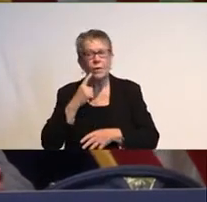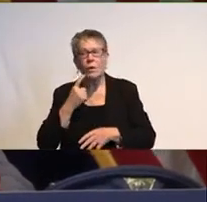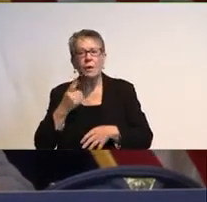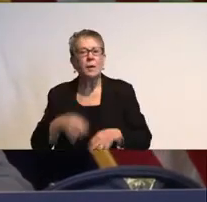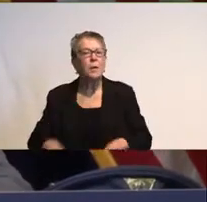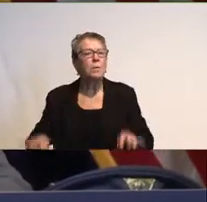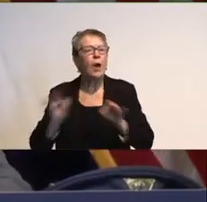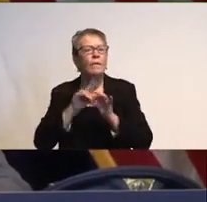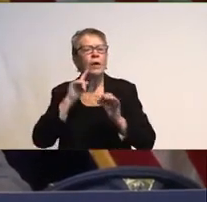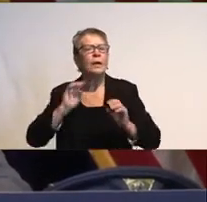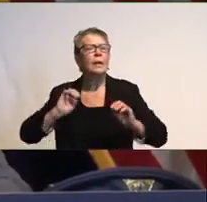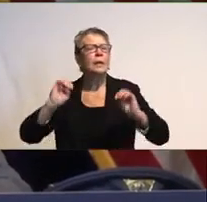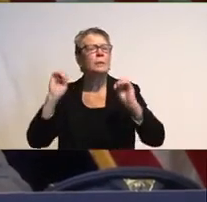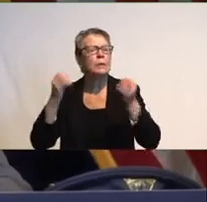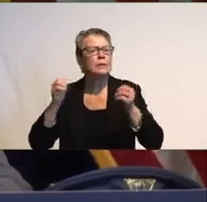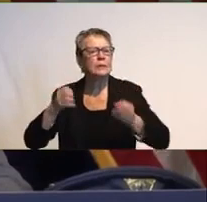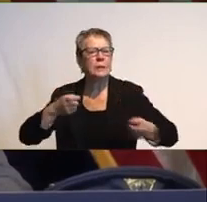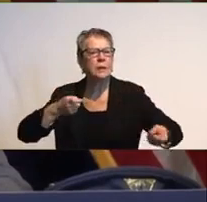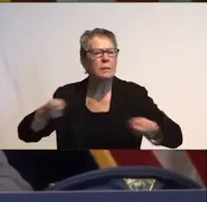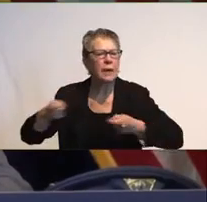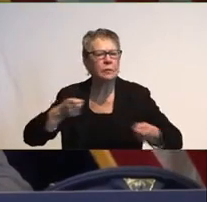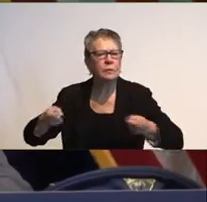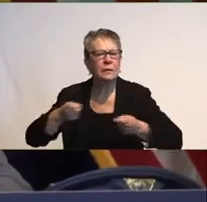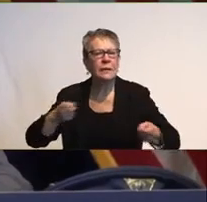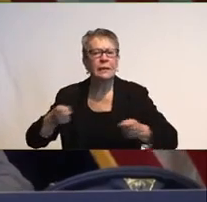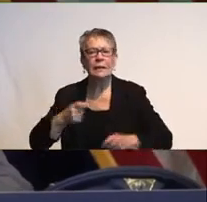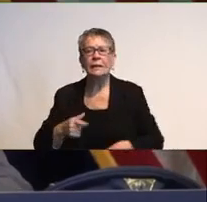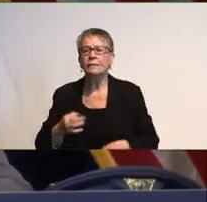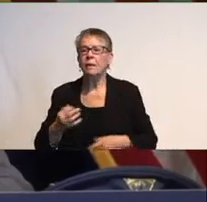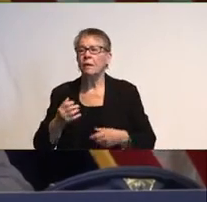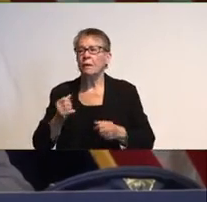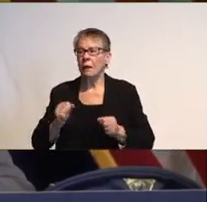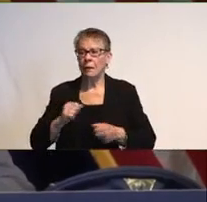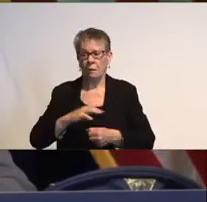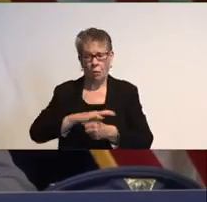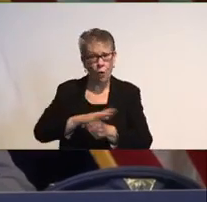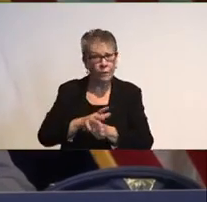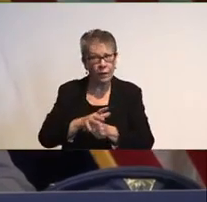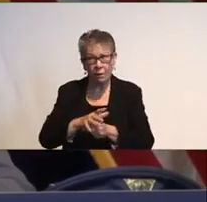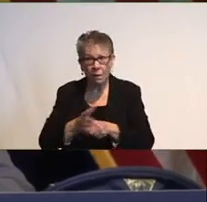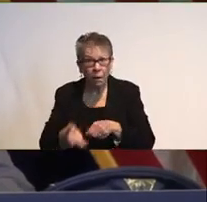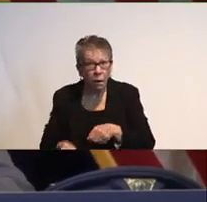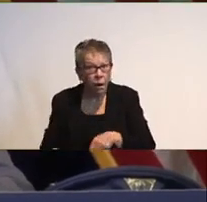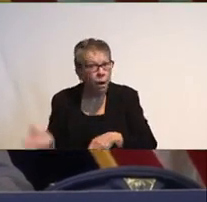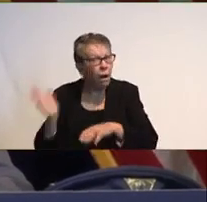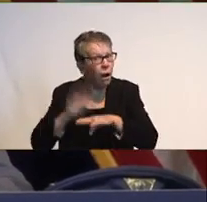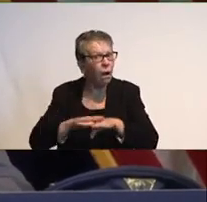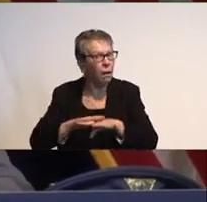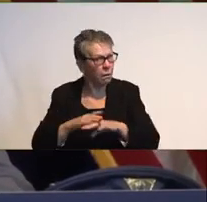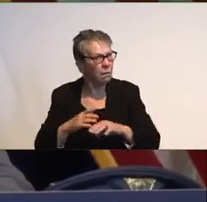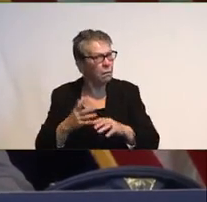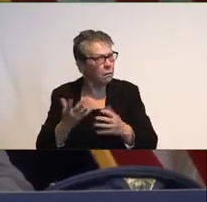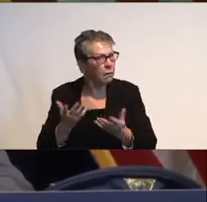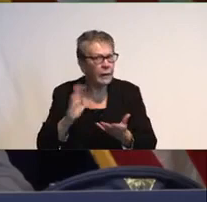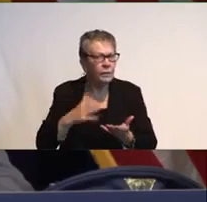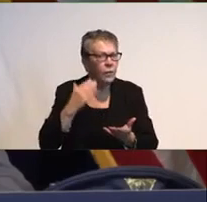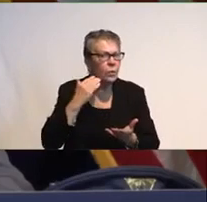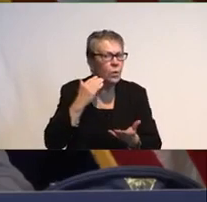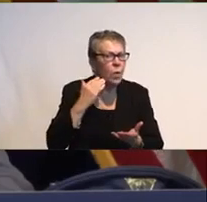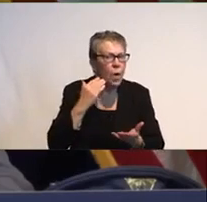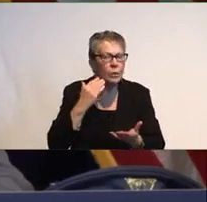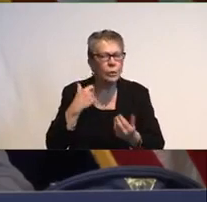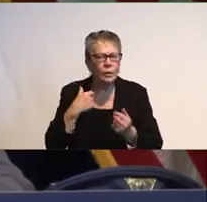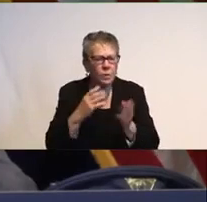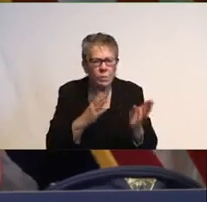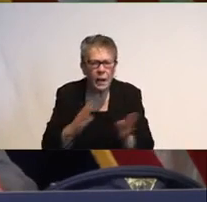And in the event of a potential surge, we have our plans are being dusted off with all of our partners through the All Hazards Incident Management